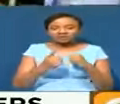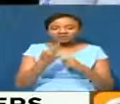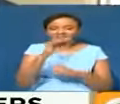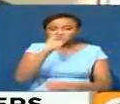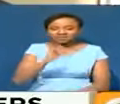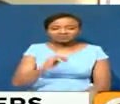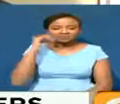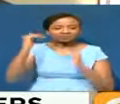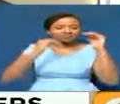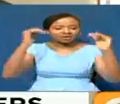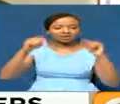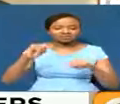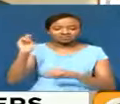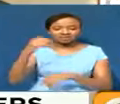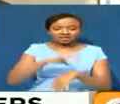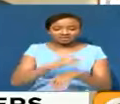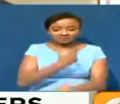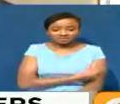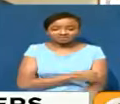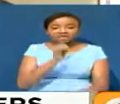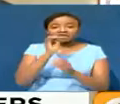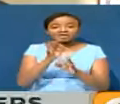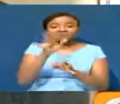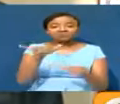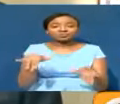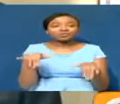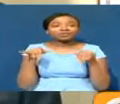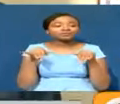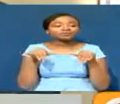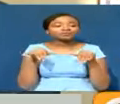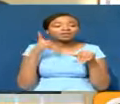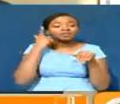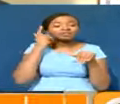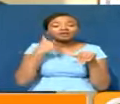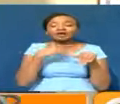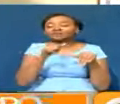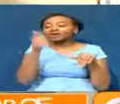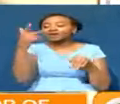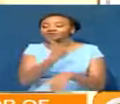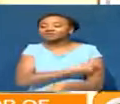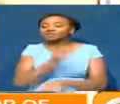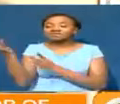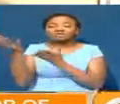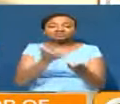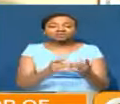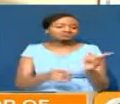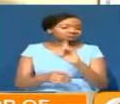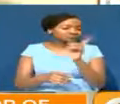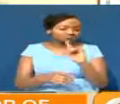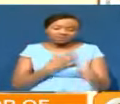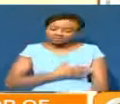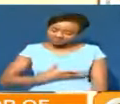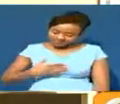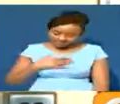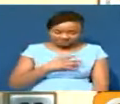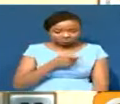Kenya. So if you are waiting for a different vaccine, please don't delude yourself. And our appeal